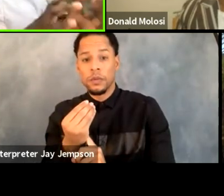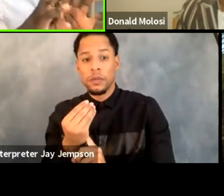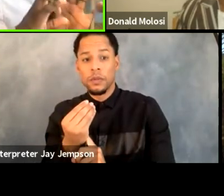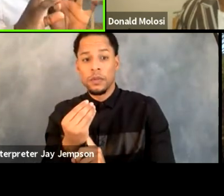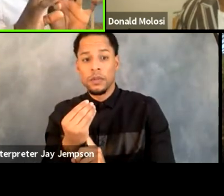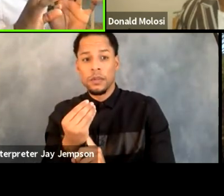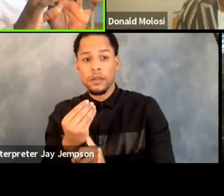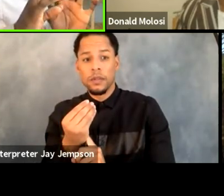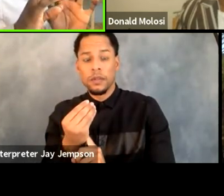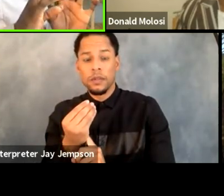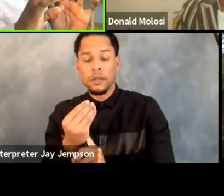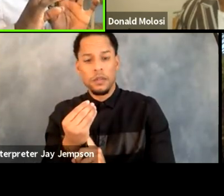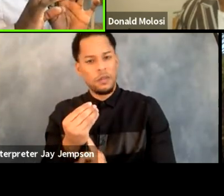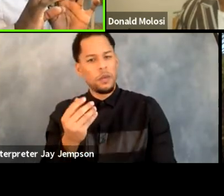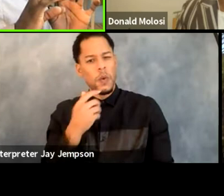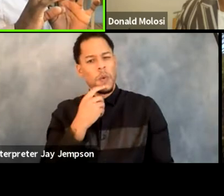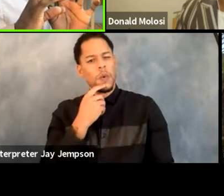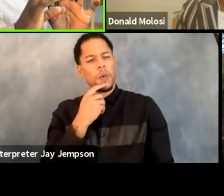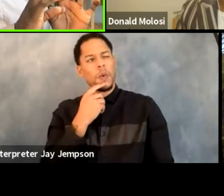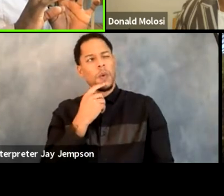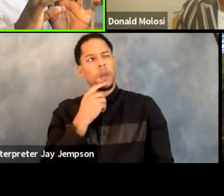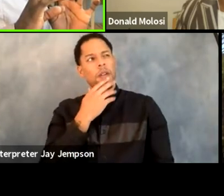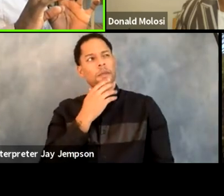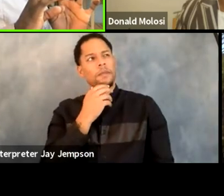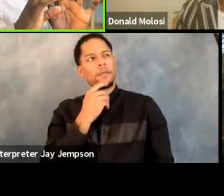That's really,